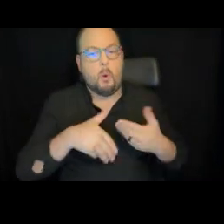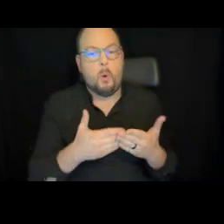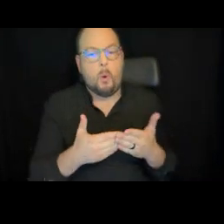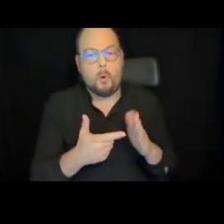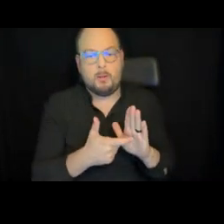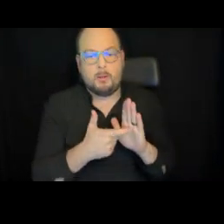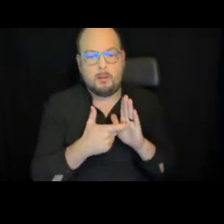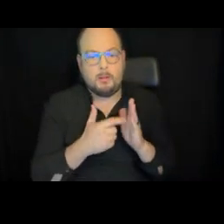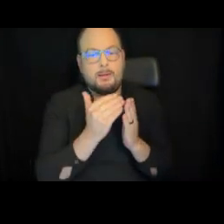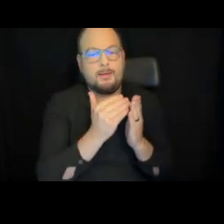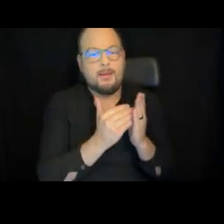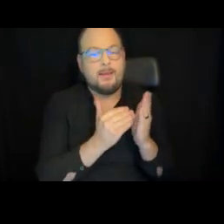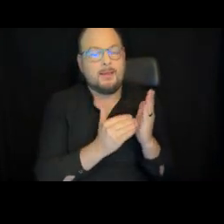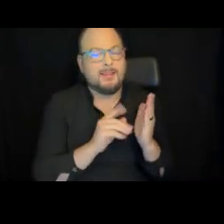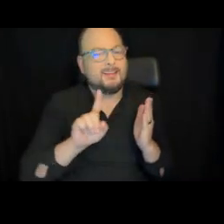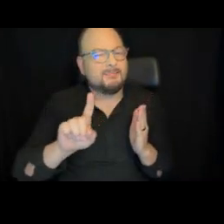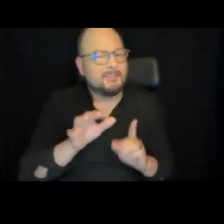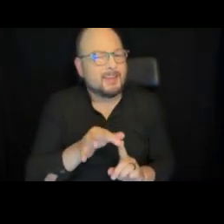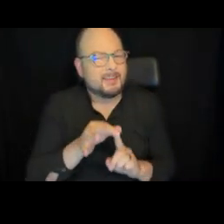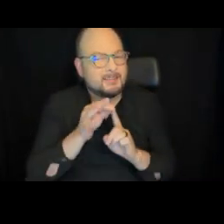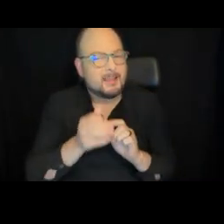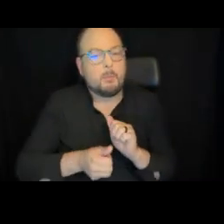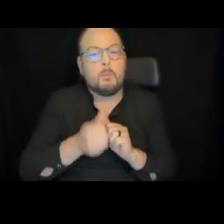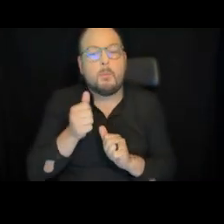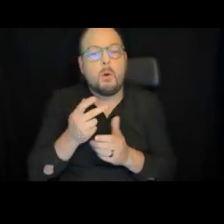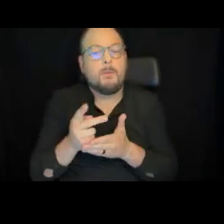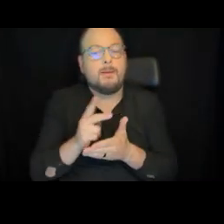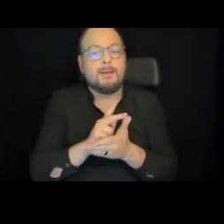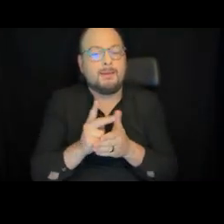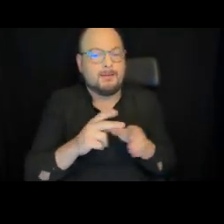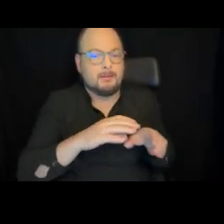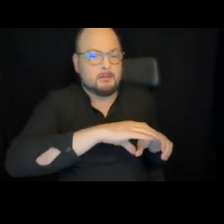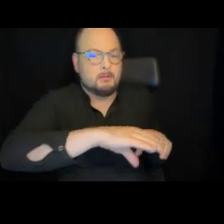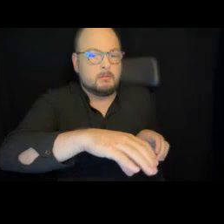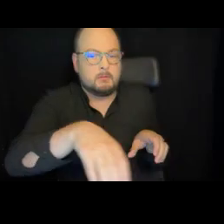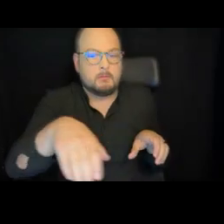except in most U-shaped kitchens.